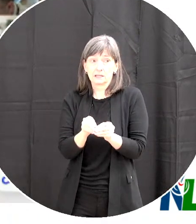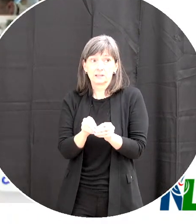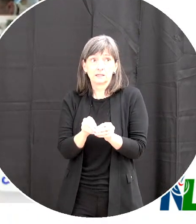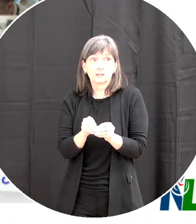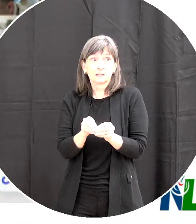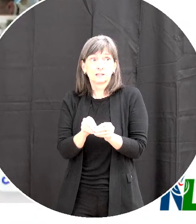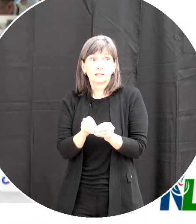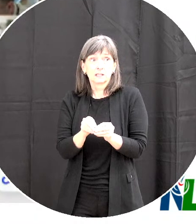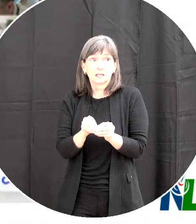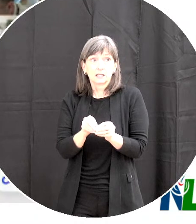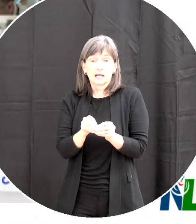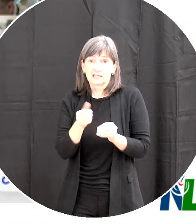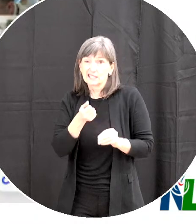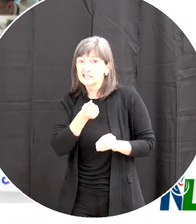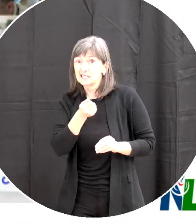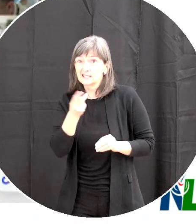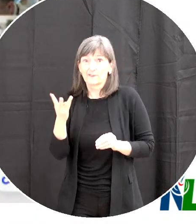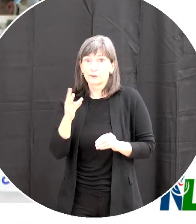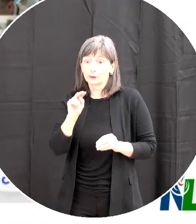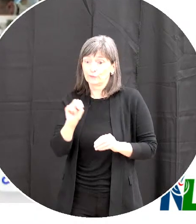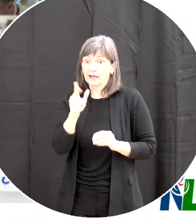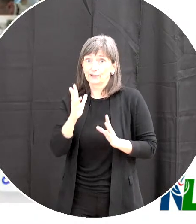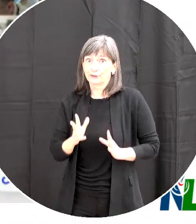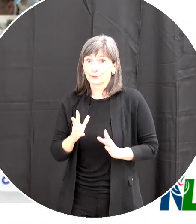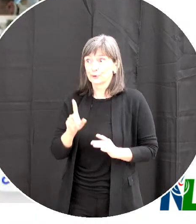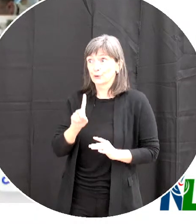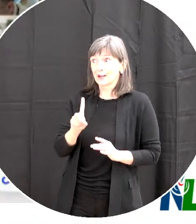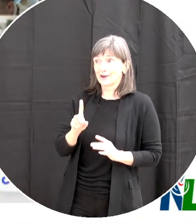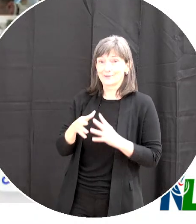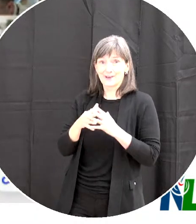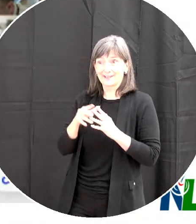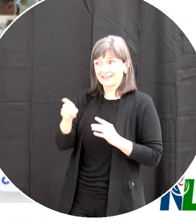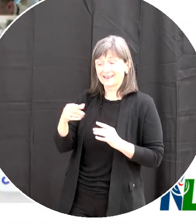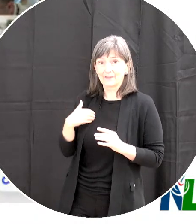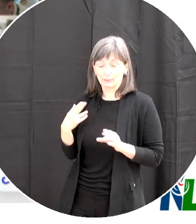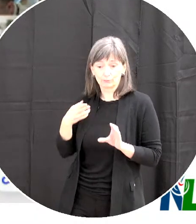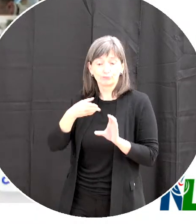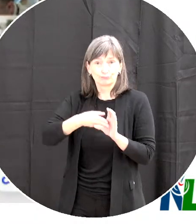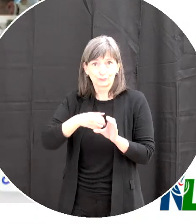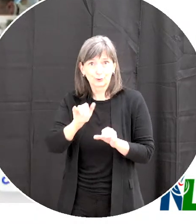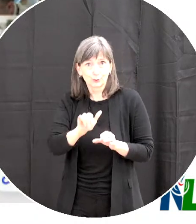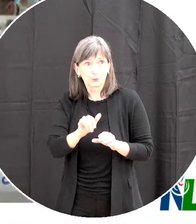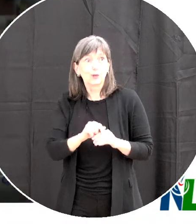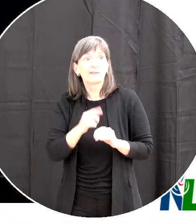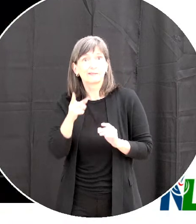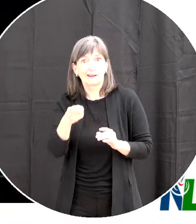Newfoundland Labrador educators in that space. And this was the presentation that was done at that session.